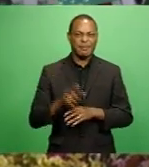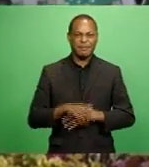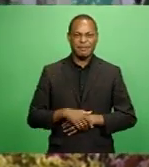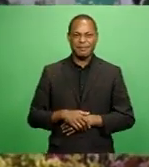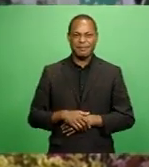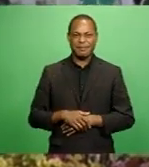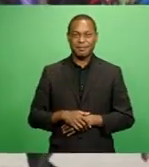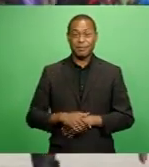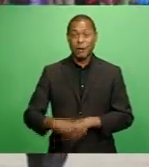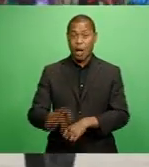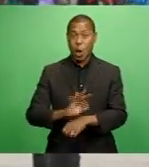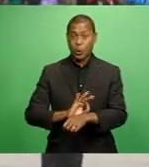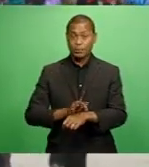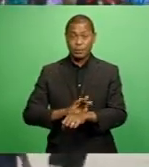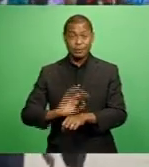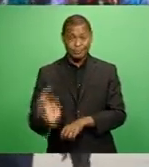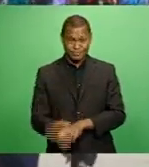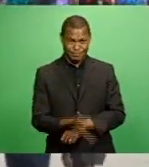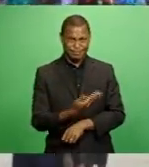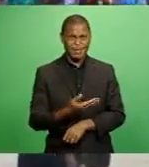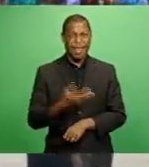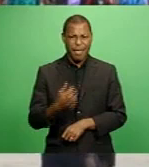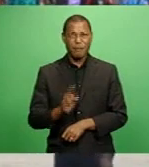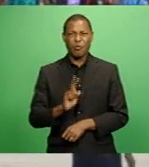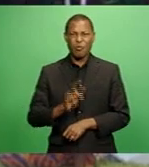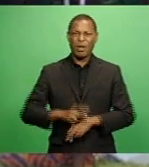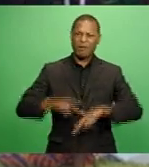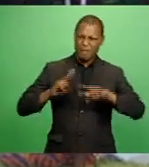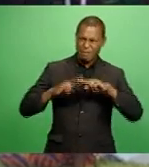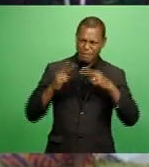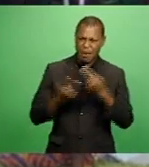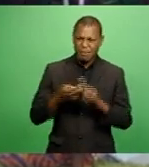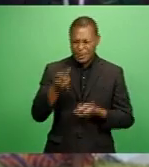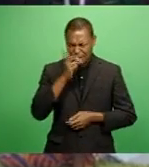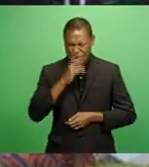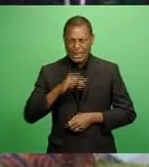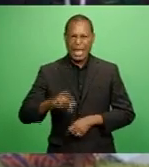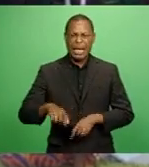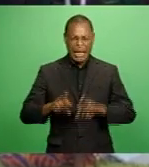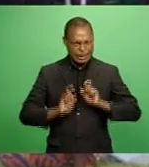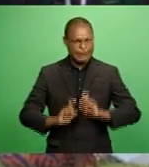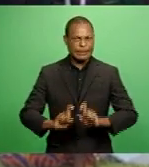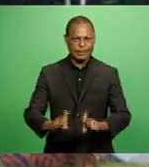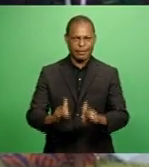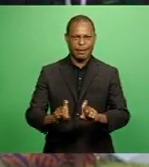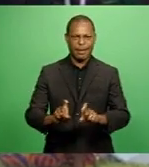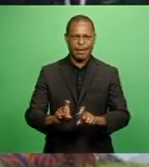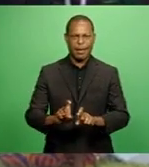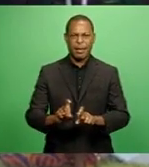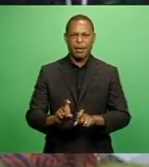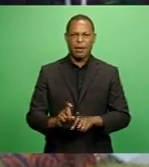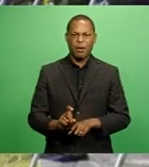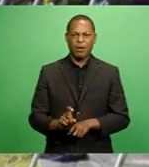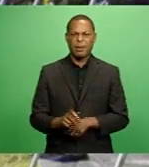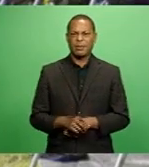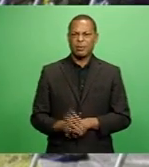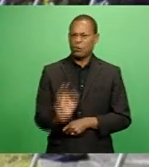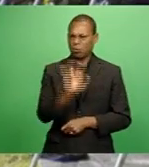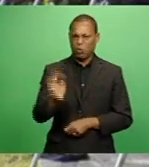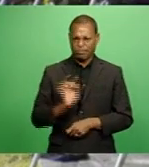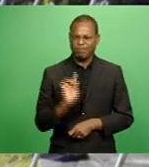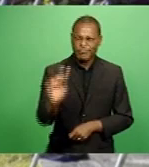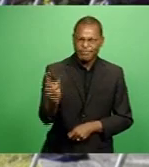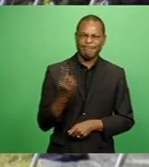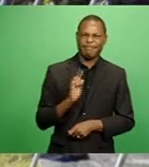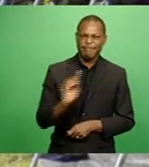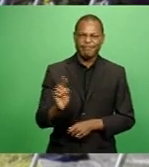This hospital includes a guest house for families so they can stay with their loved ones instead of having to bear the expense of a hotel